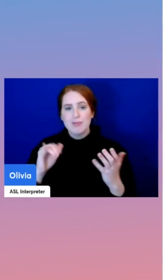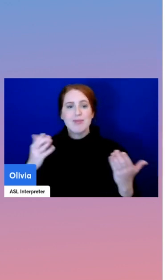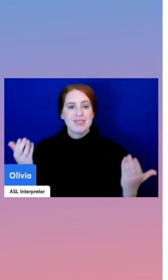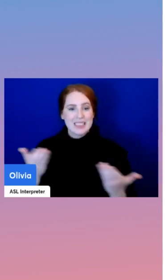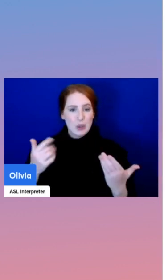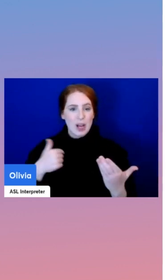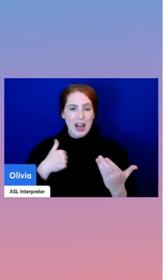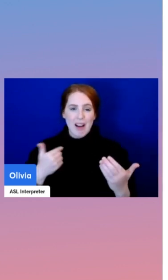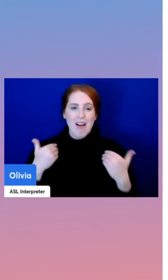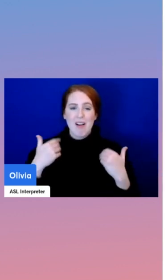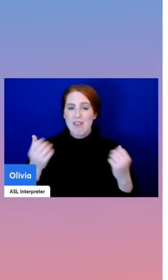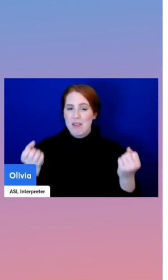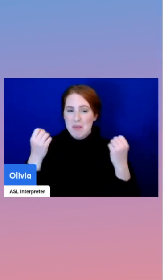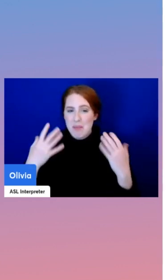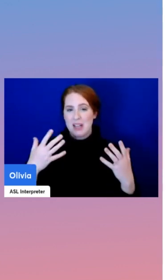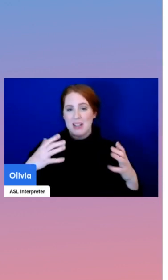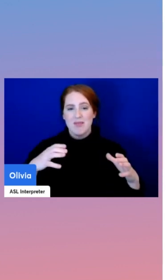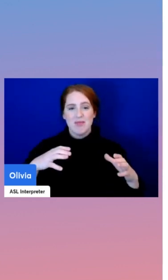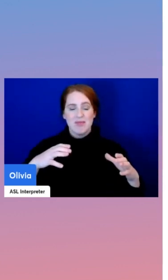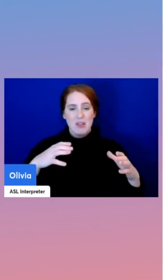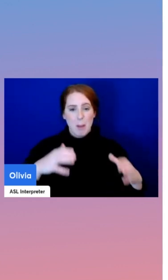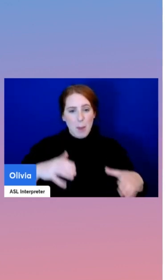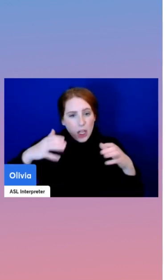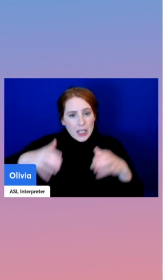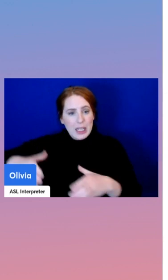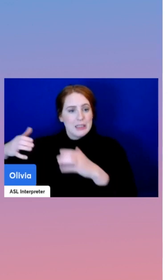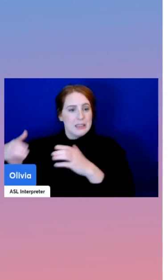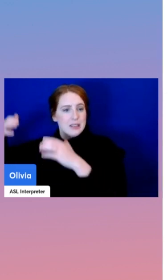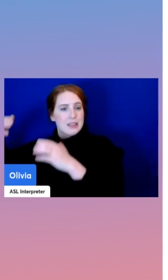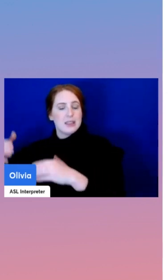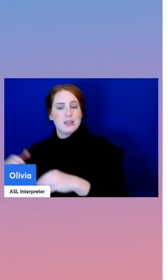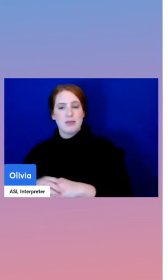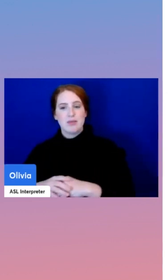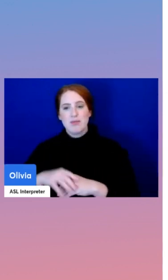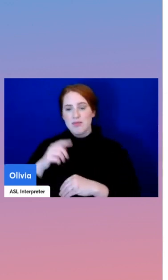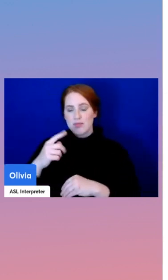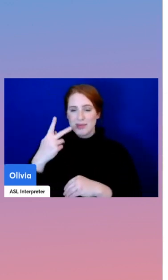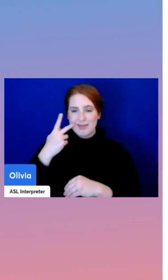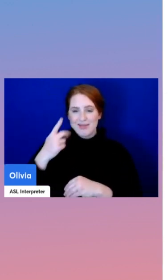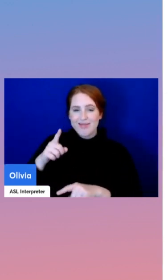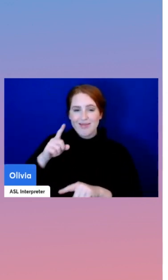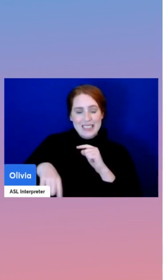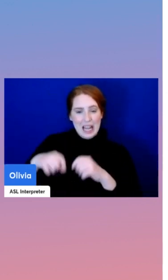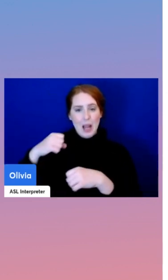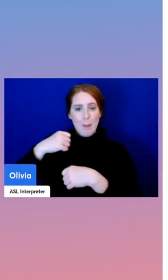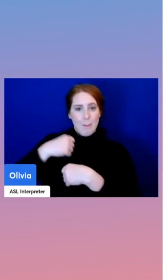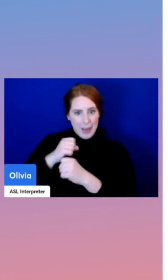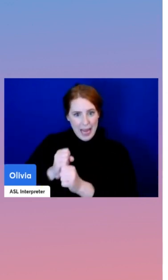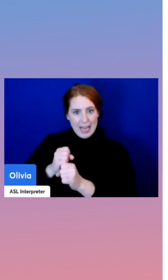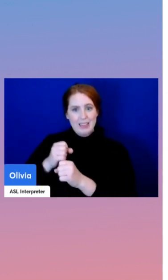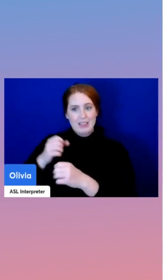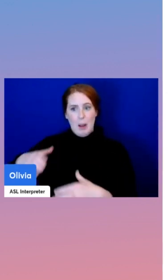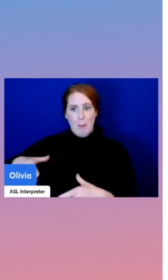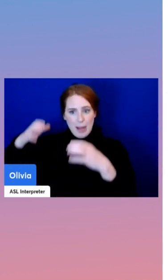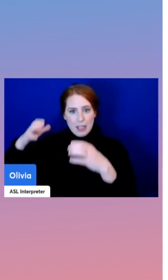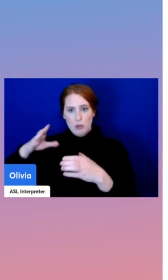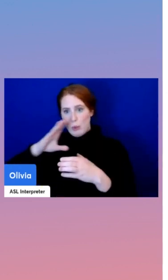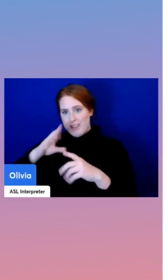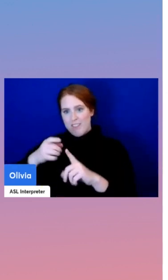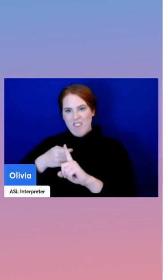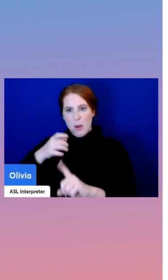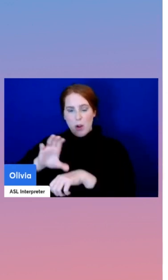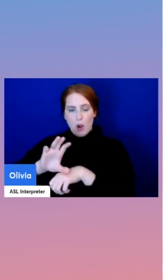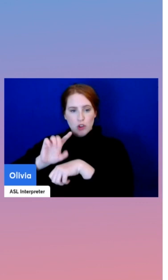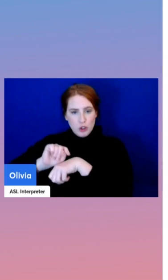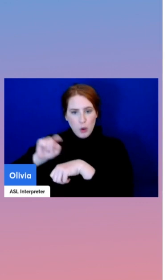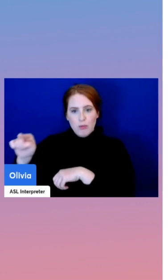of buckets. As you can see, you cannot create buckets directly from the console, which is good because it means that